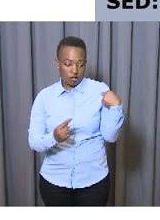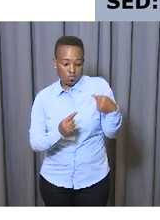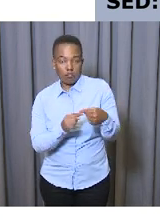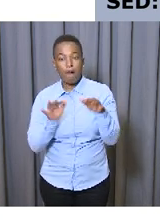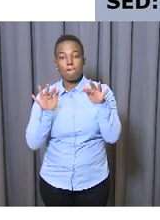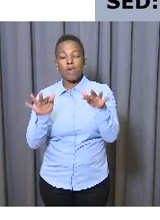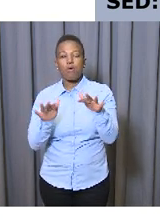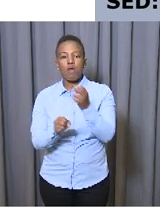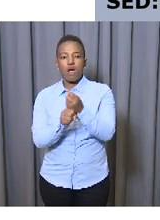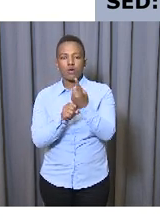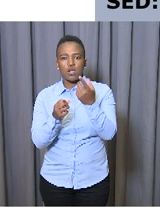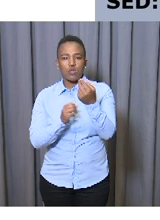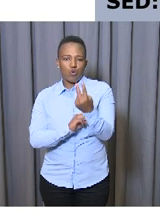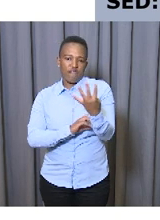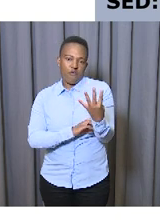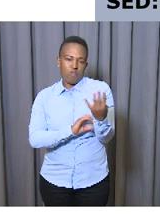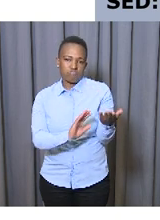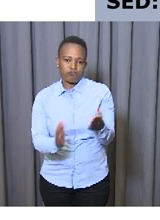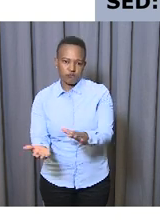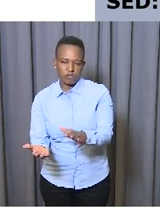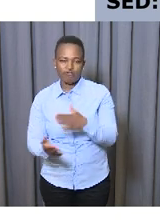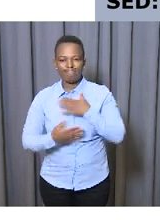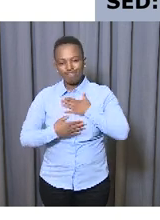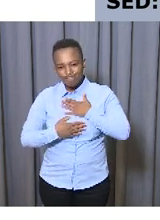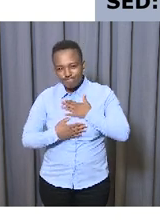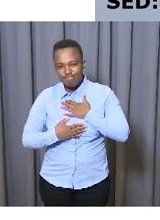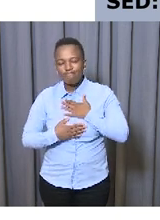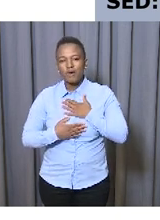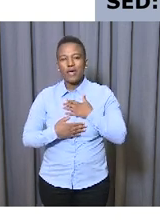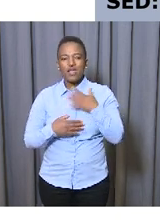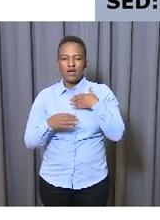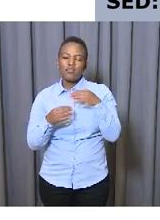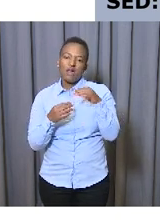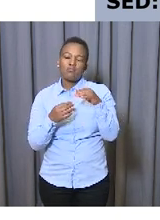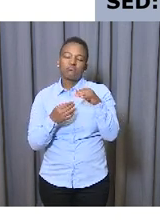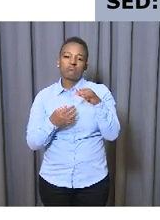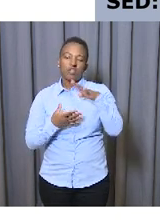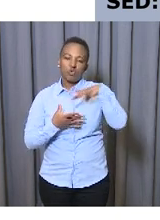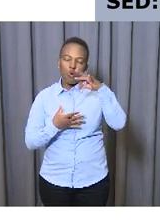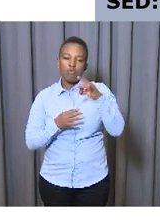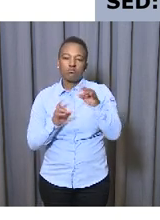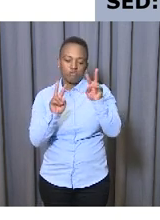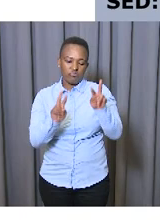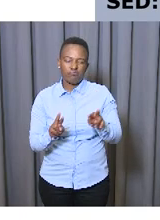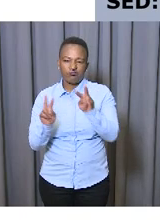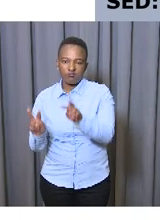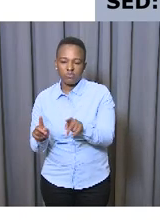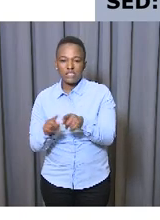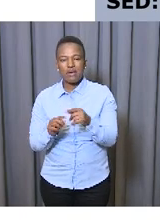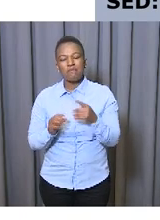who have passed on, and may their souls rest in peace. May their families